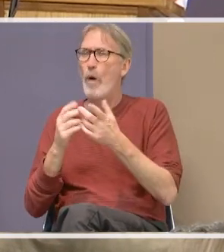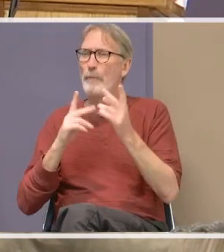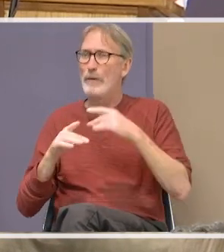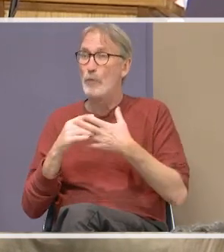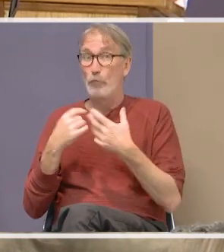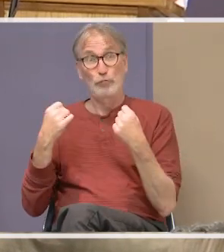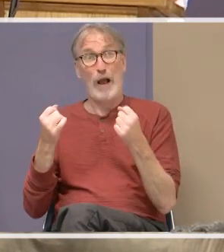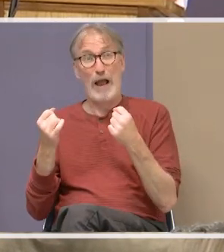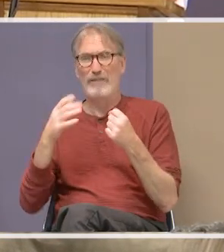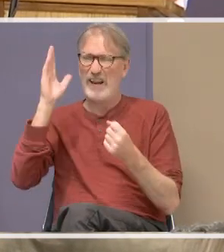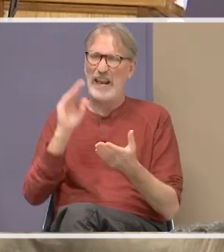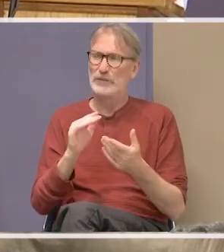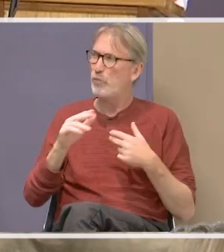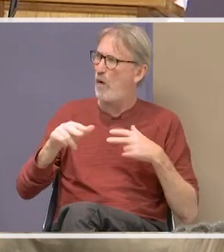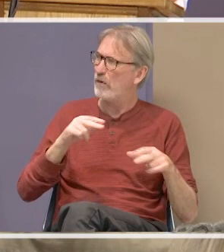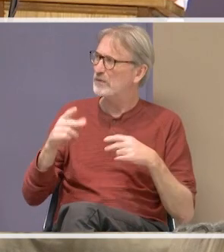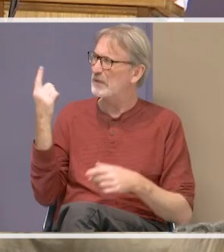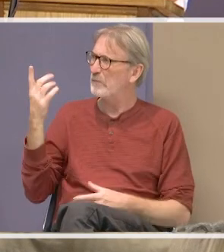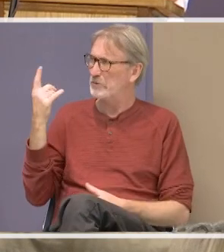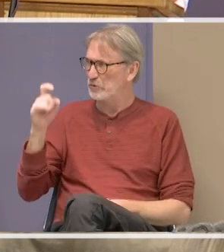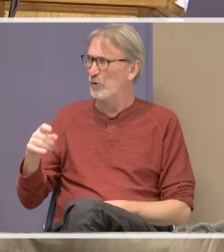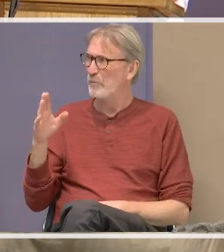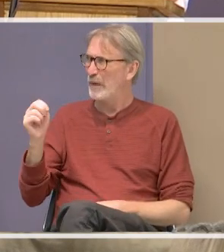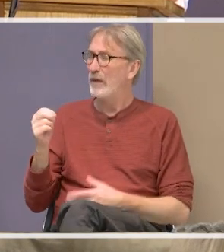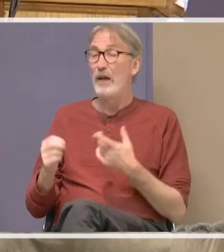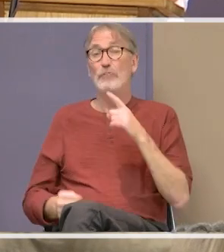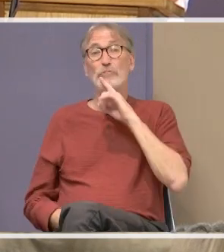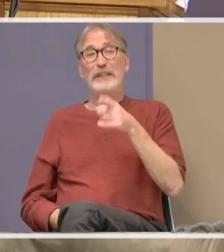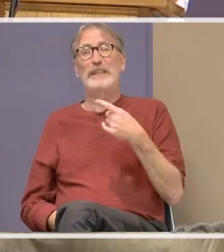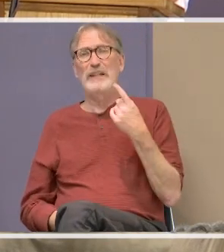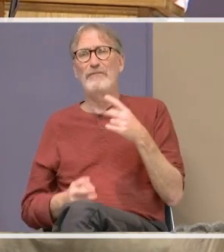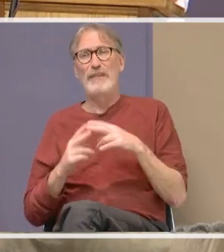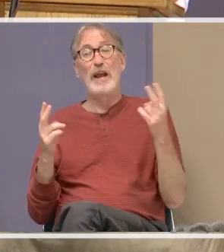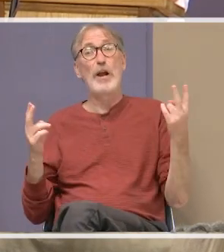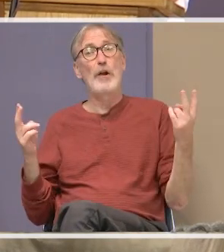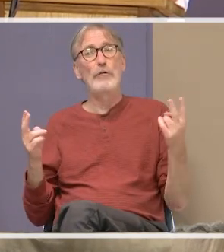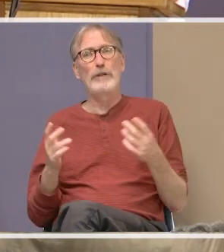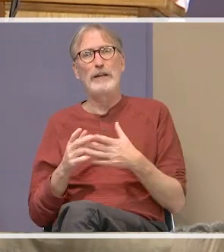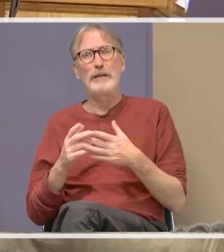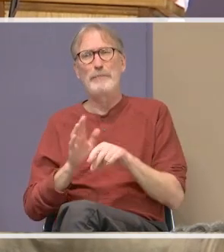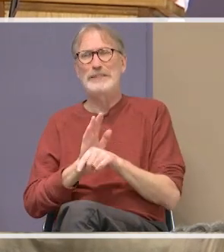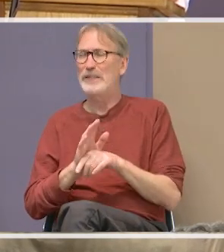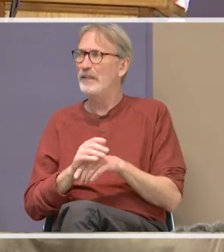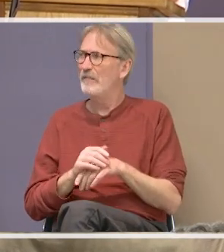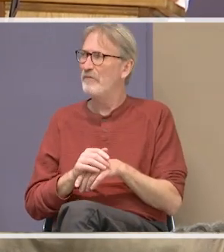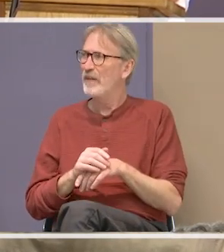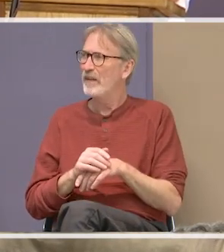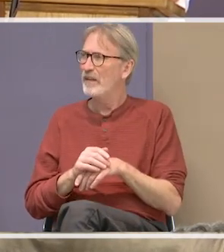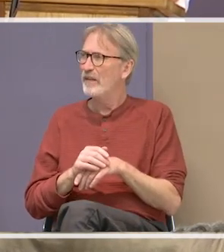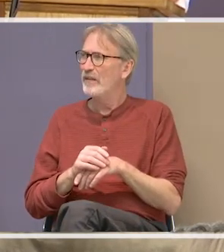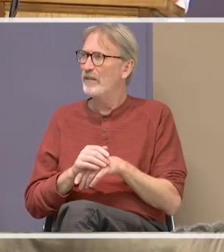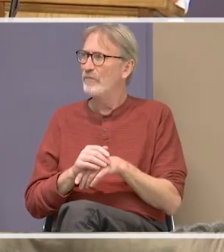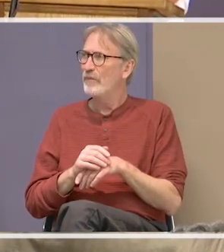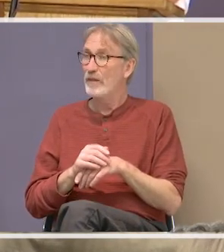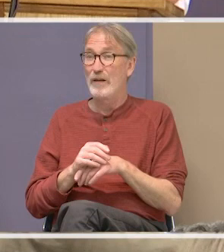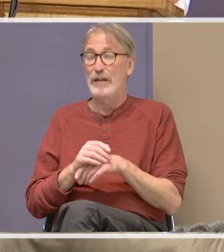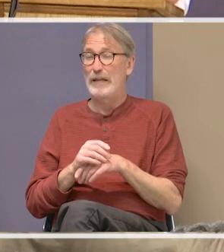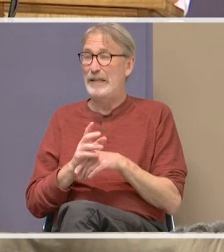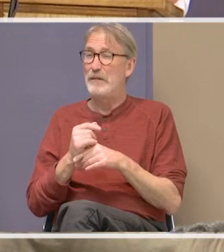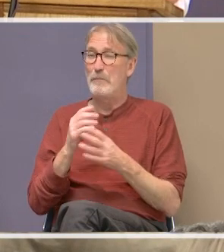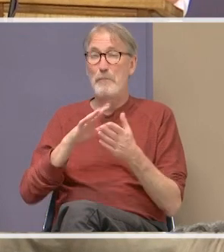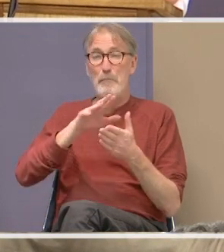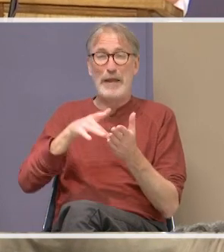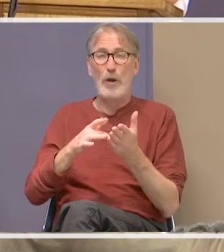on the road versus summertime. It is extremely busy the second point is it is extremely busy at peak